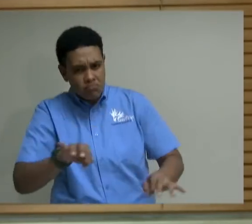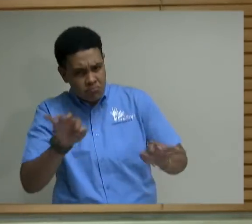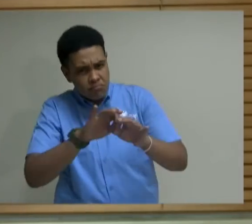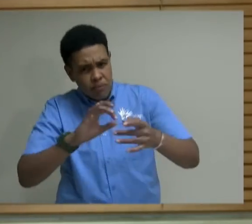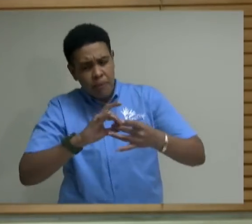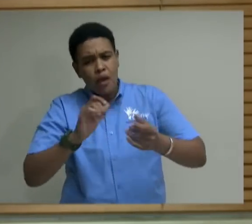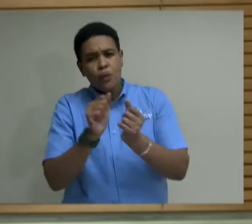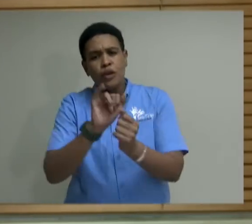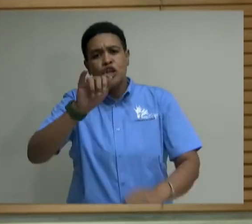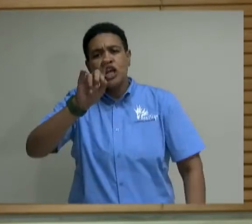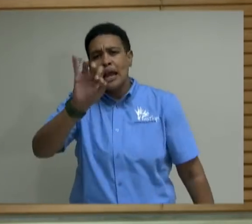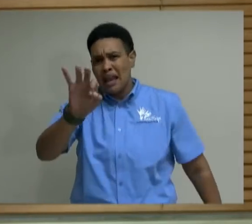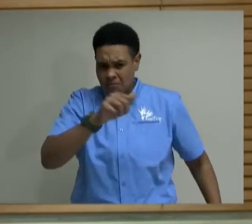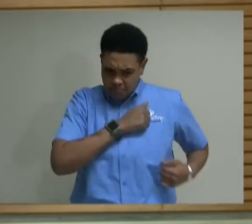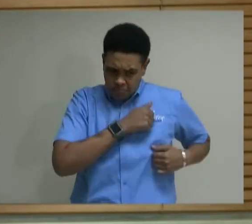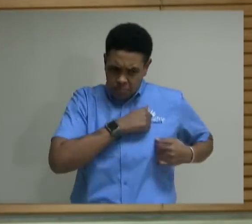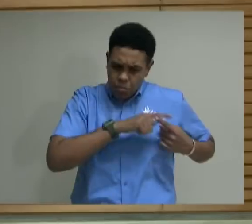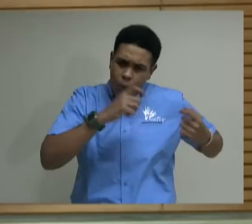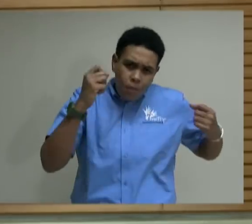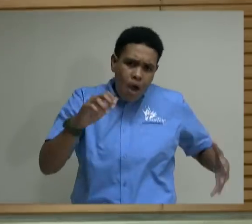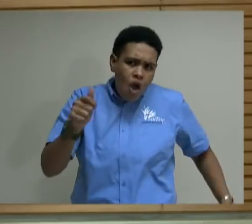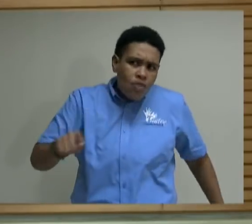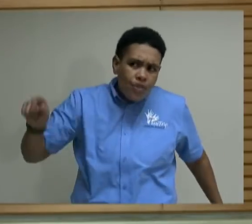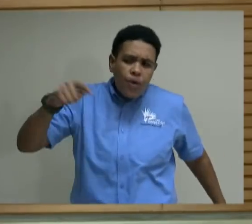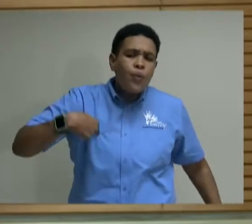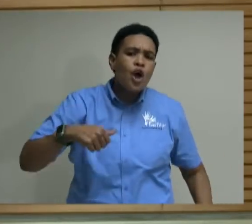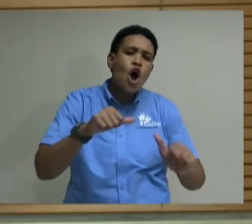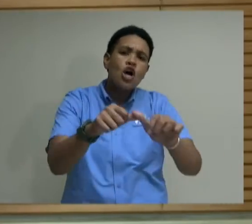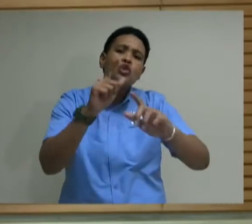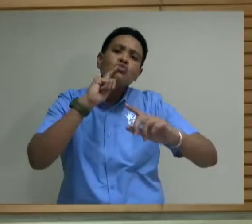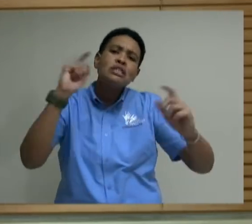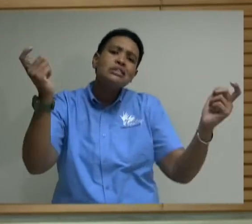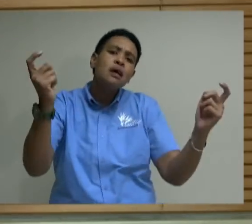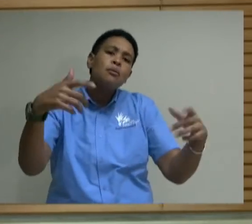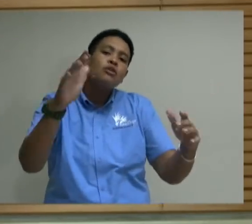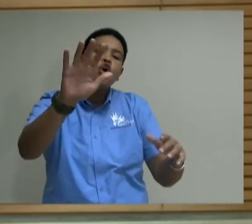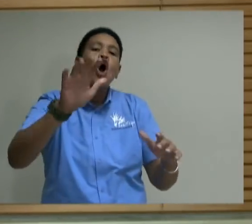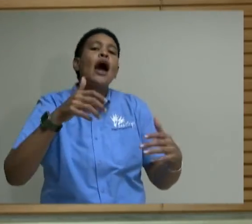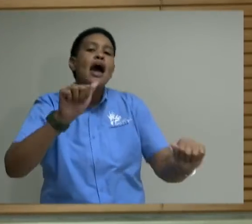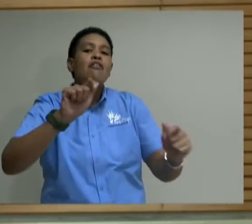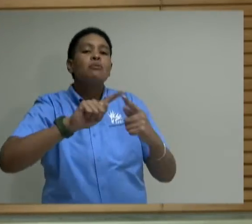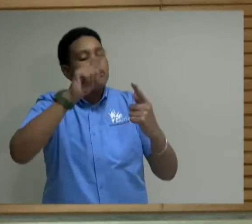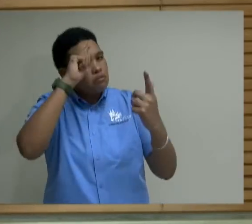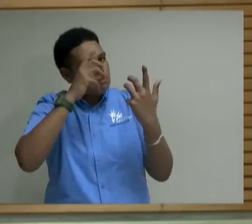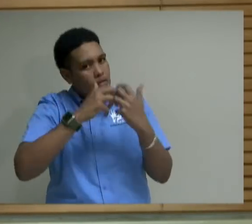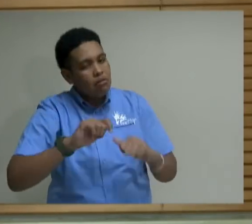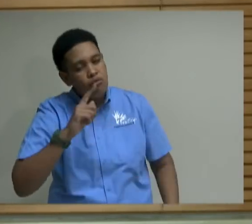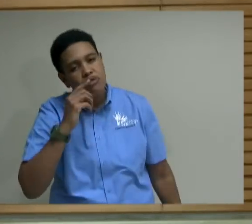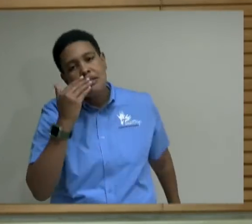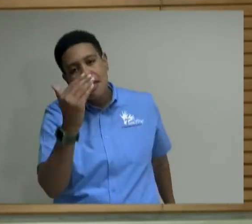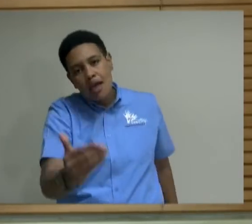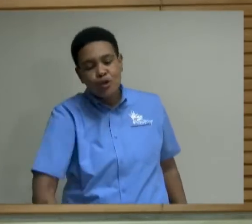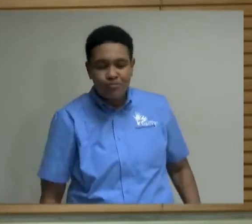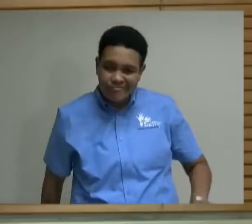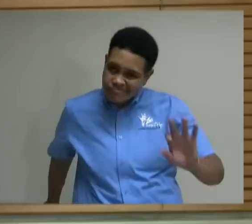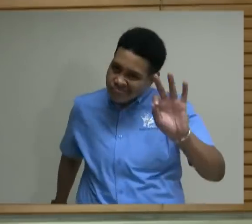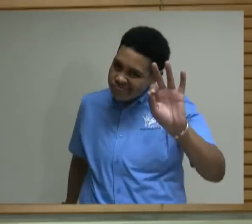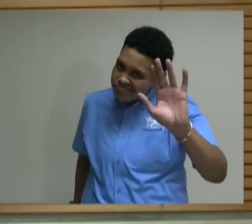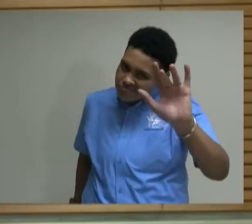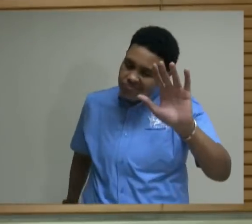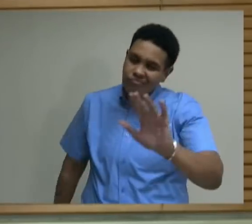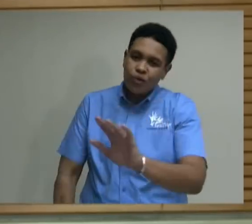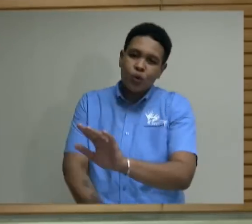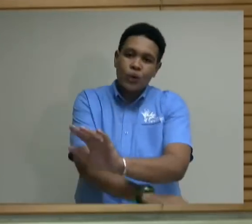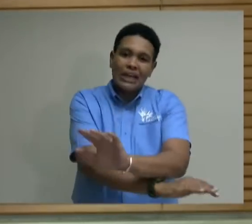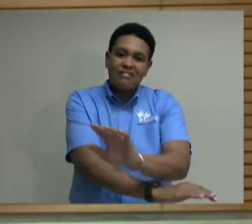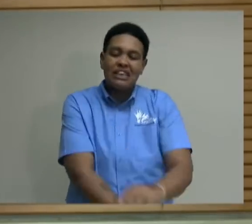the JDF and so many others, and we continue to celebrate the efforts and the collaboration. Thank you very much. Have a good evening. Yes,